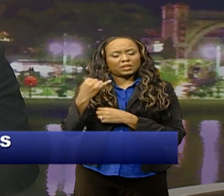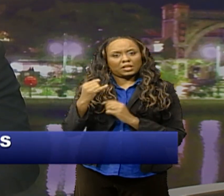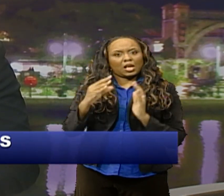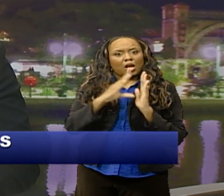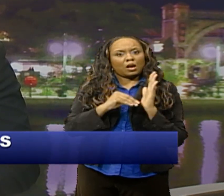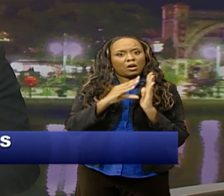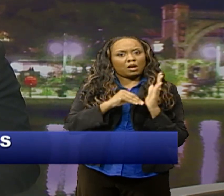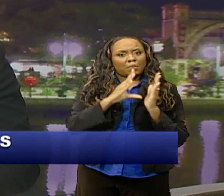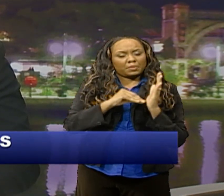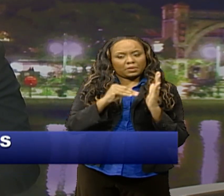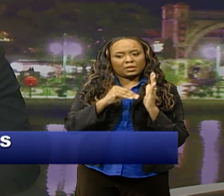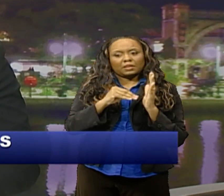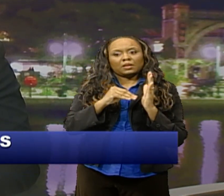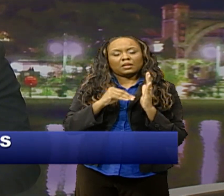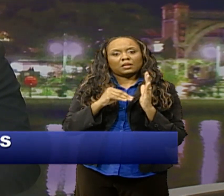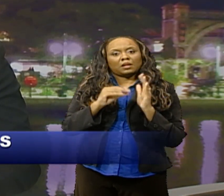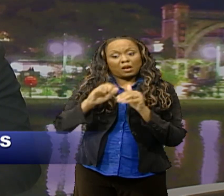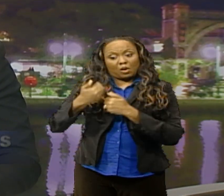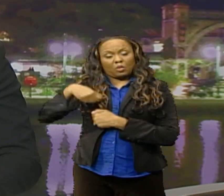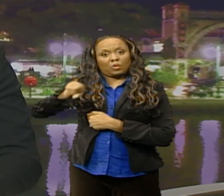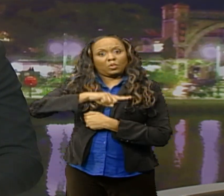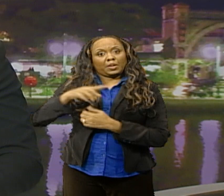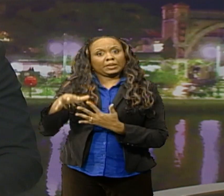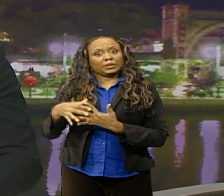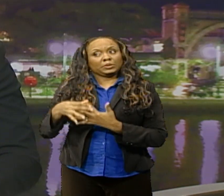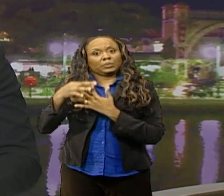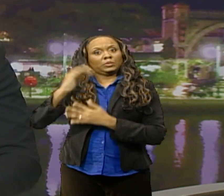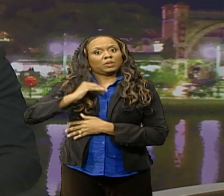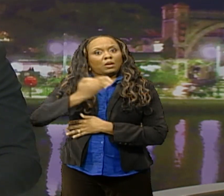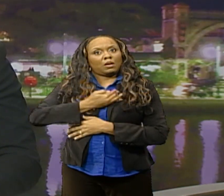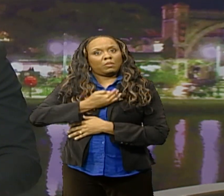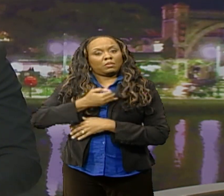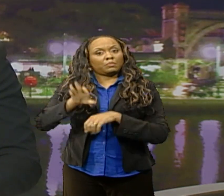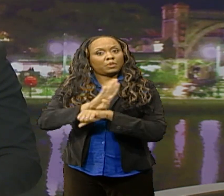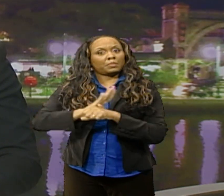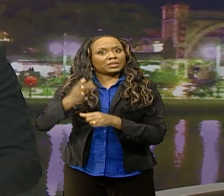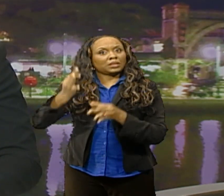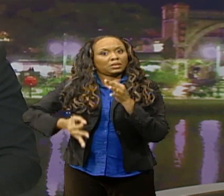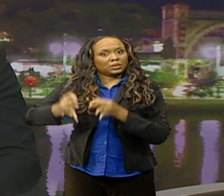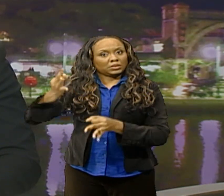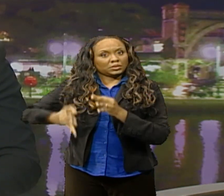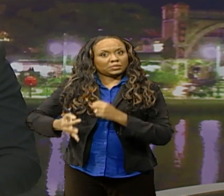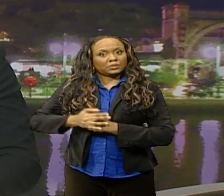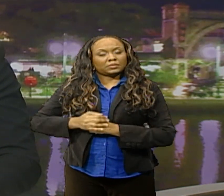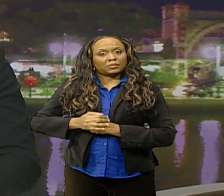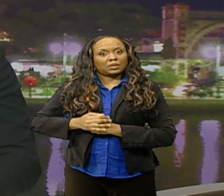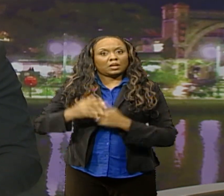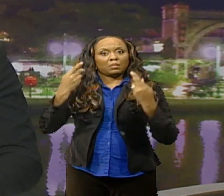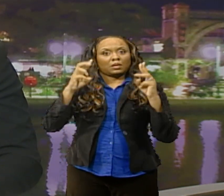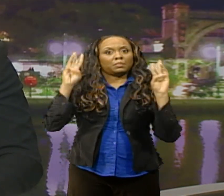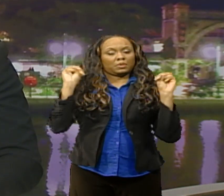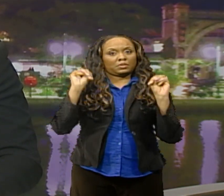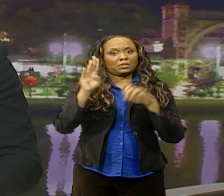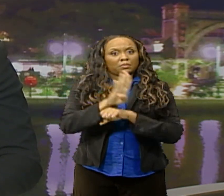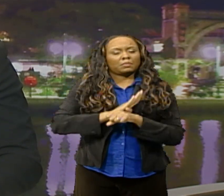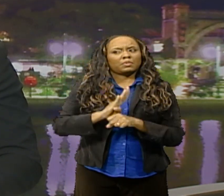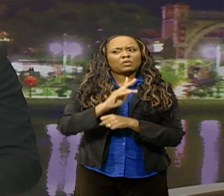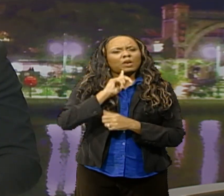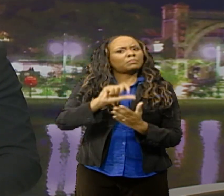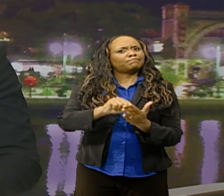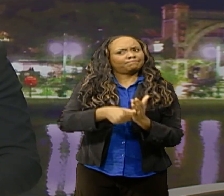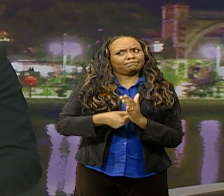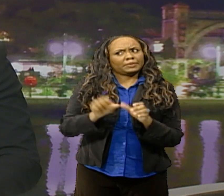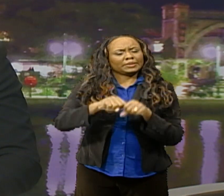it relates to the appointment of the island's judges. Prime Minister Mia Motley is impressed with the system, as she believes